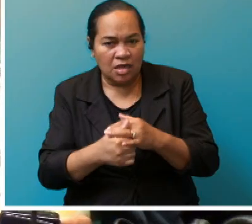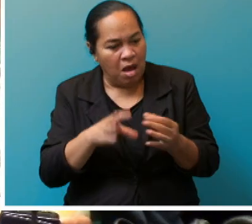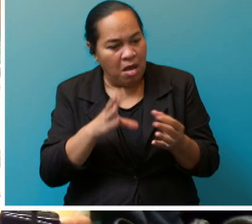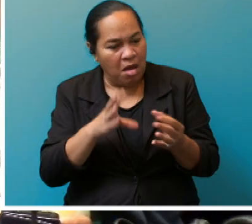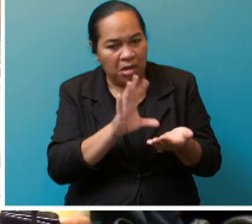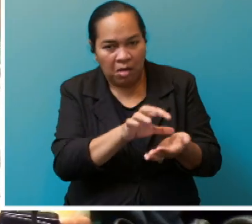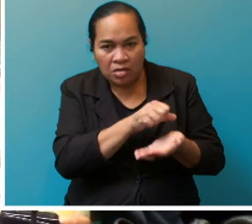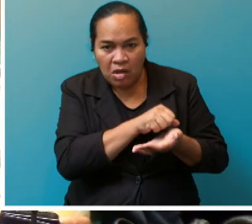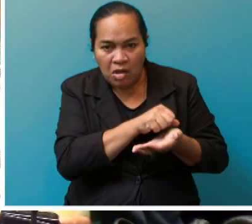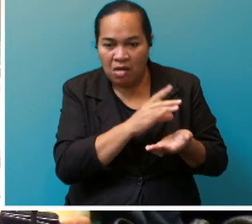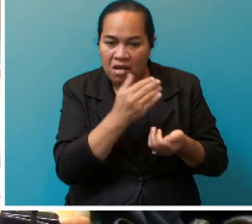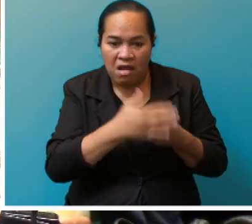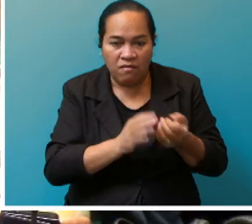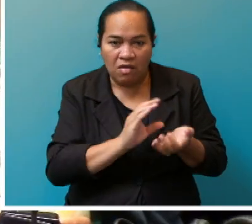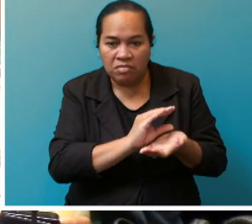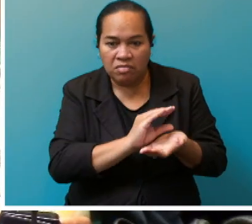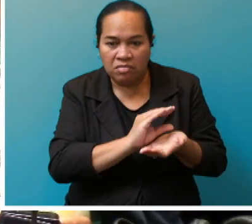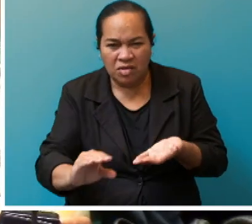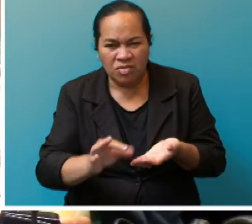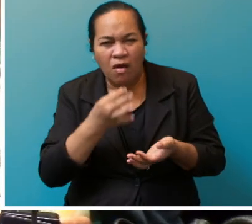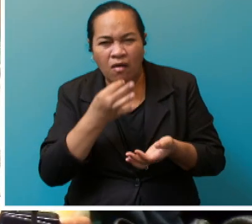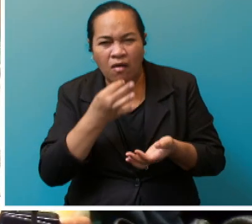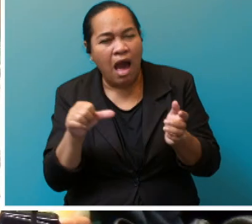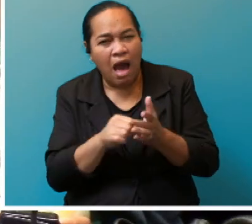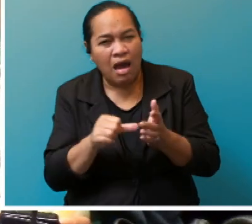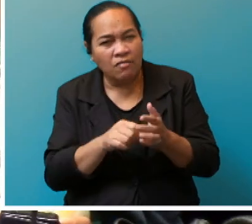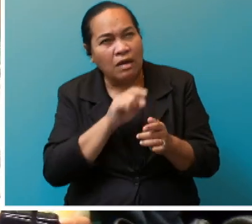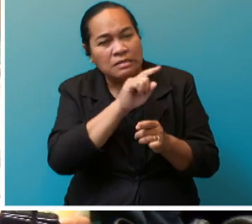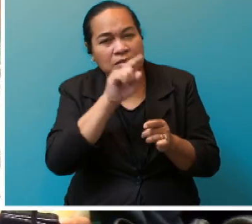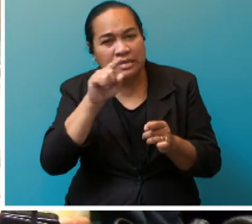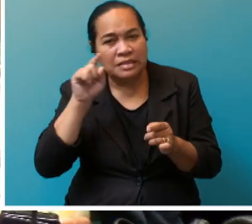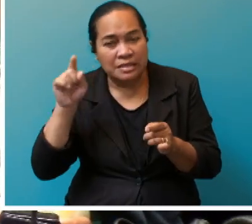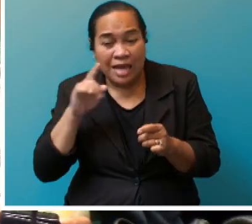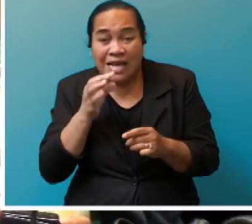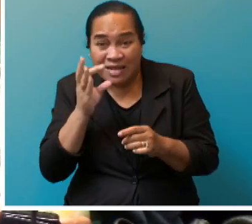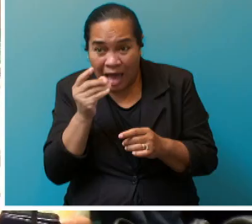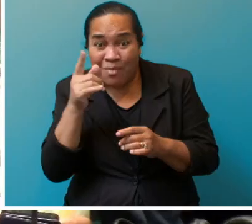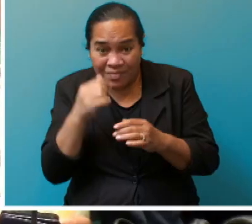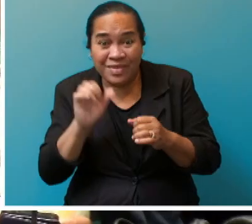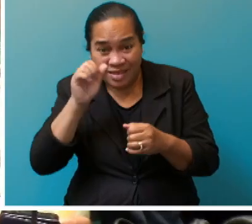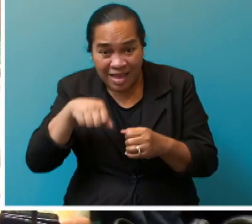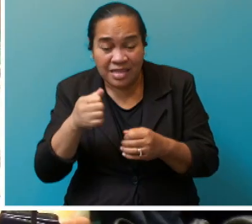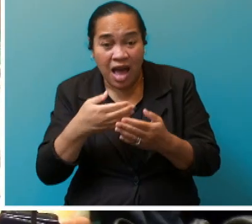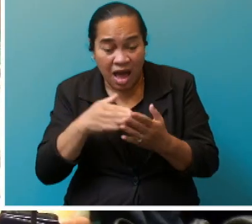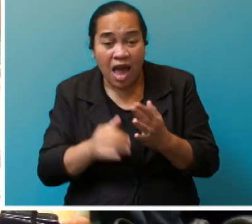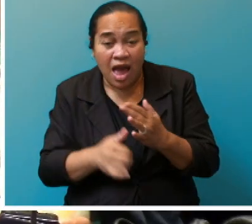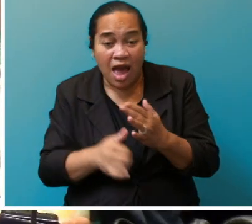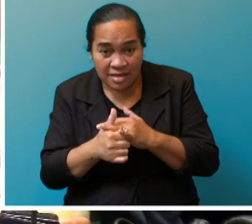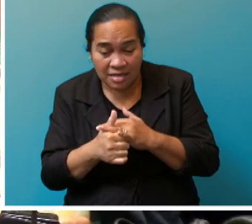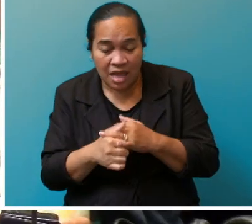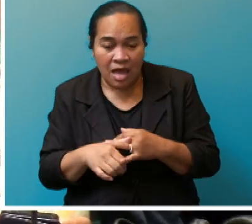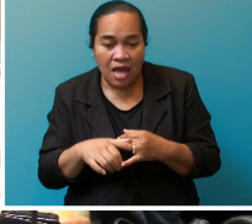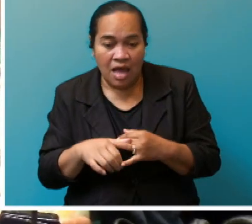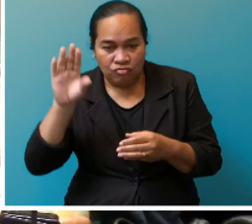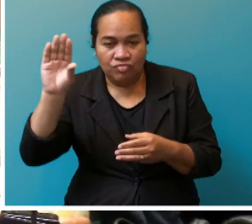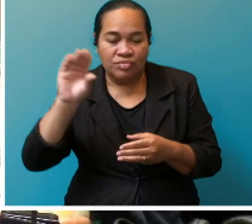projects. And few of our financing arrangements we have access to are well positioned to